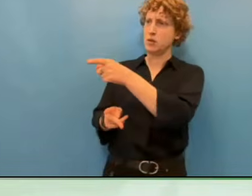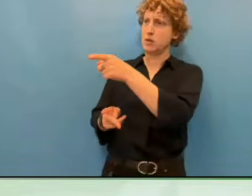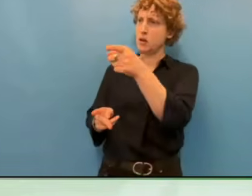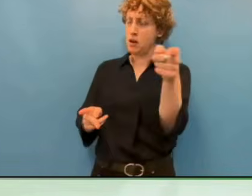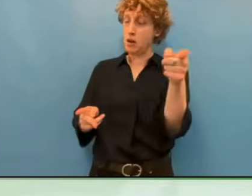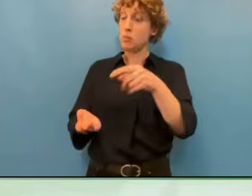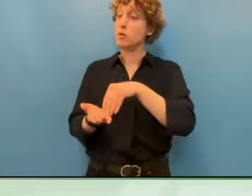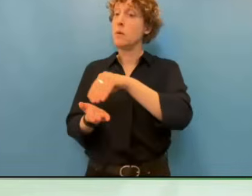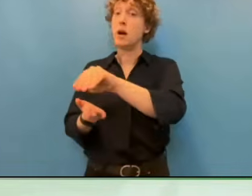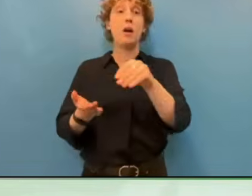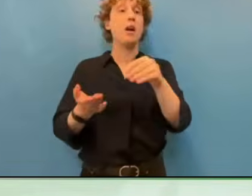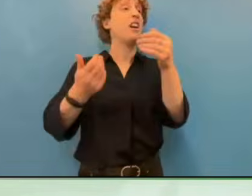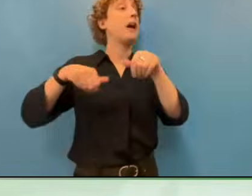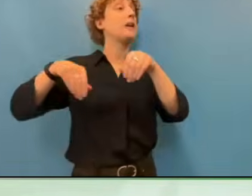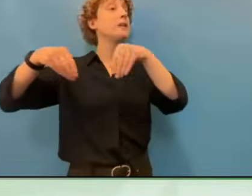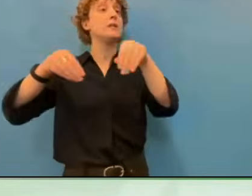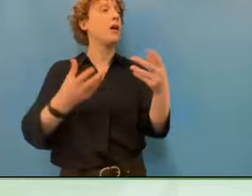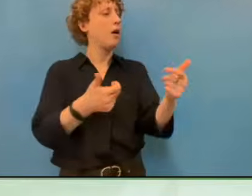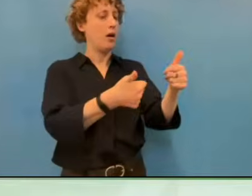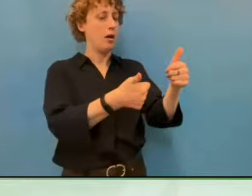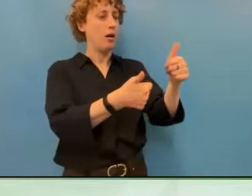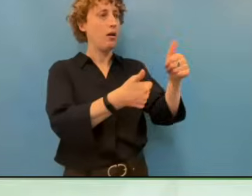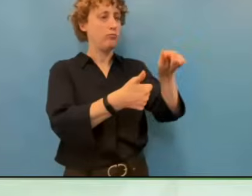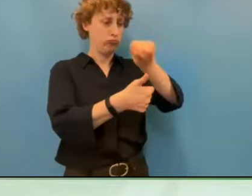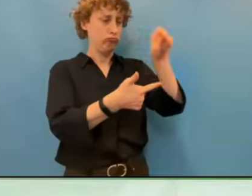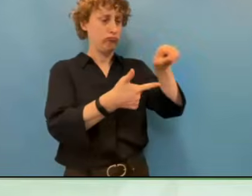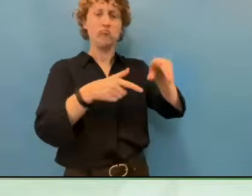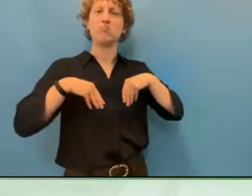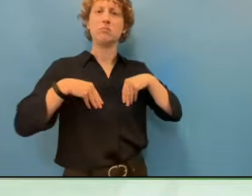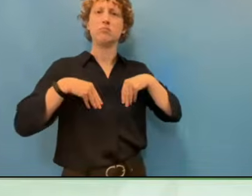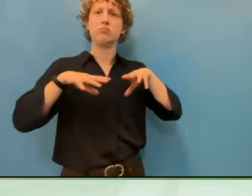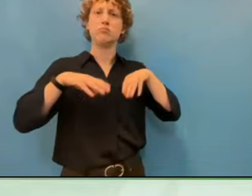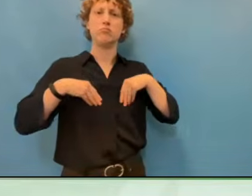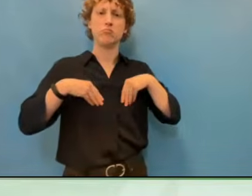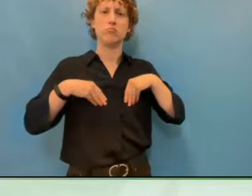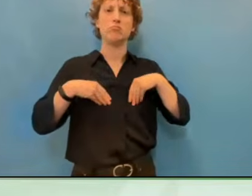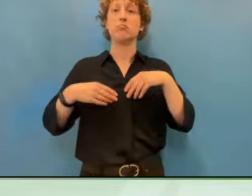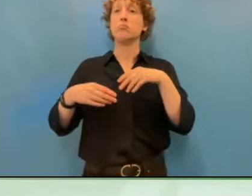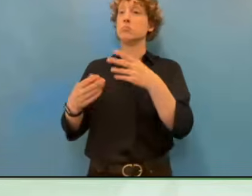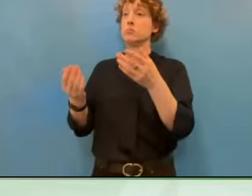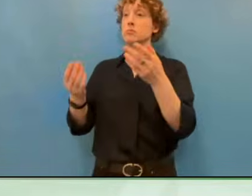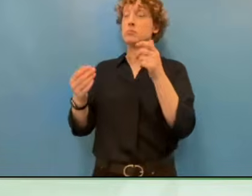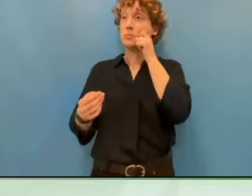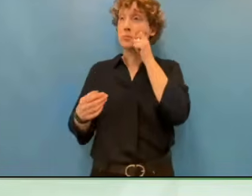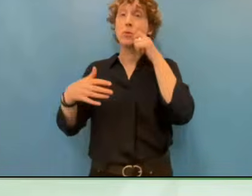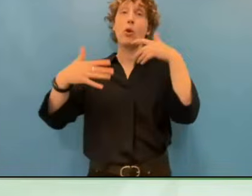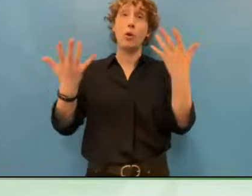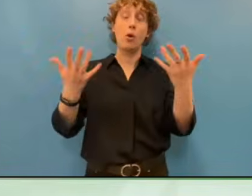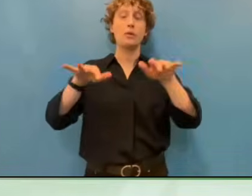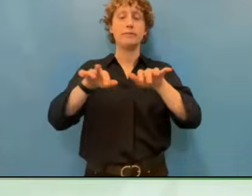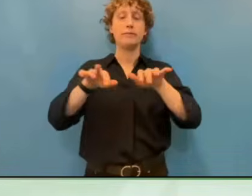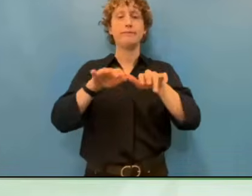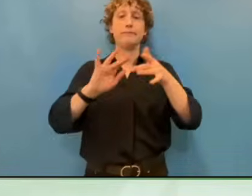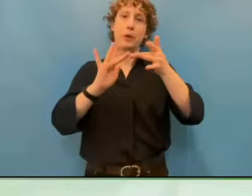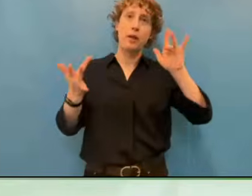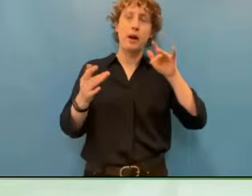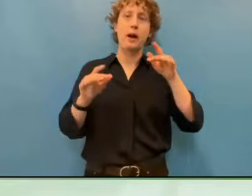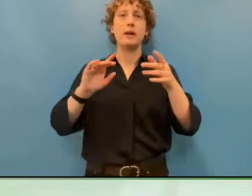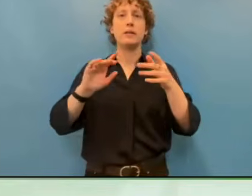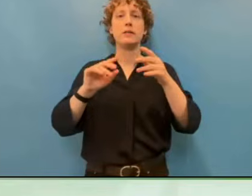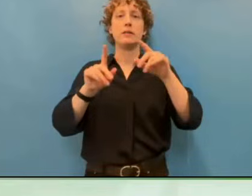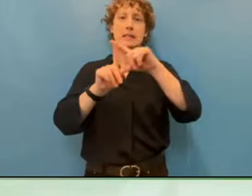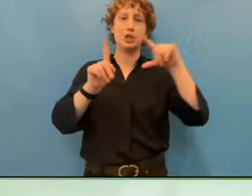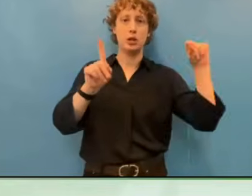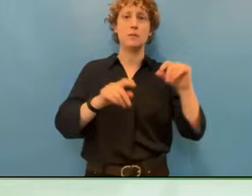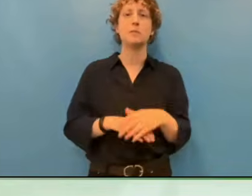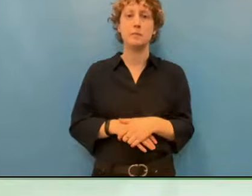merchant in any situation, also in the digital space, as you do with cash. And we definitely want to complement cash where